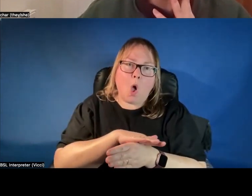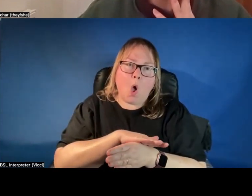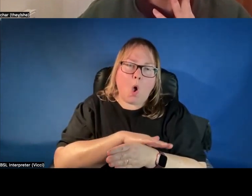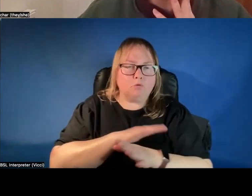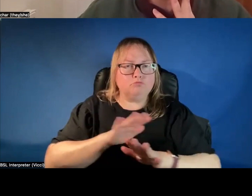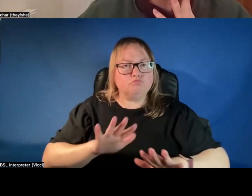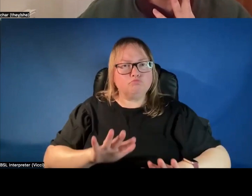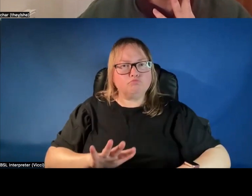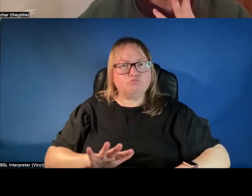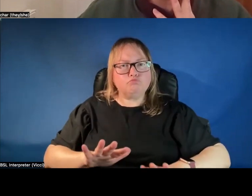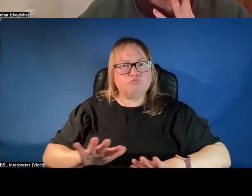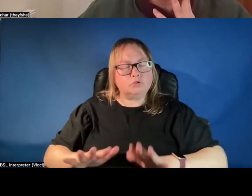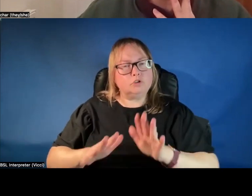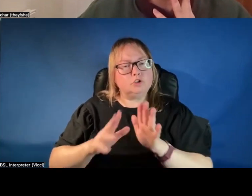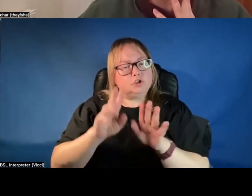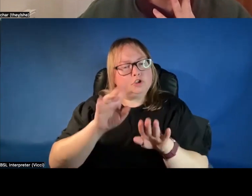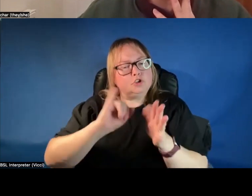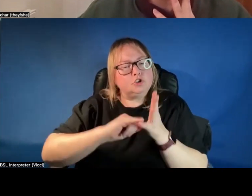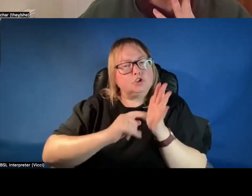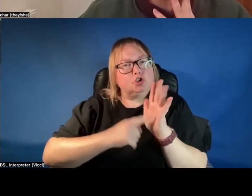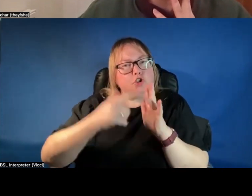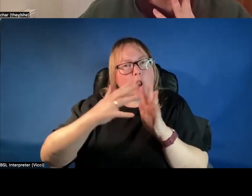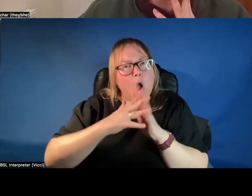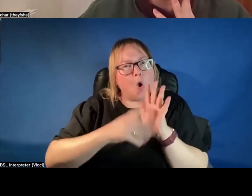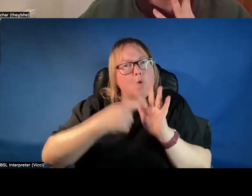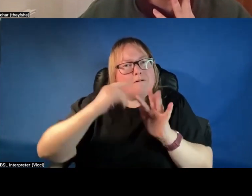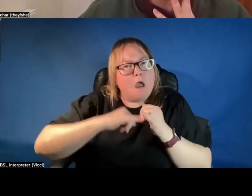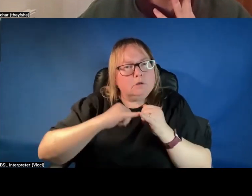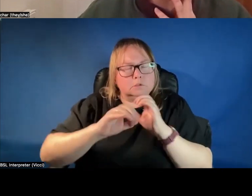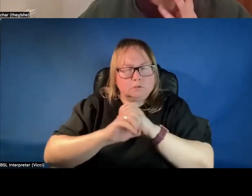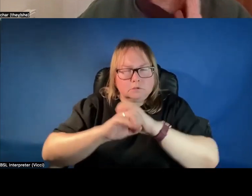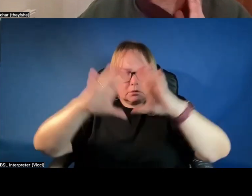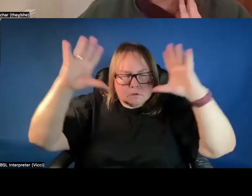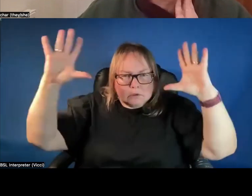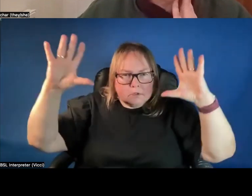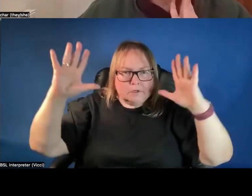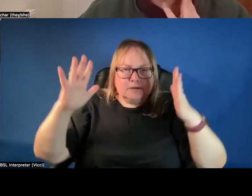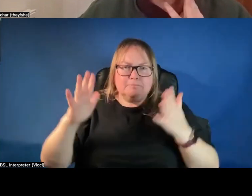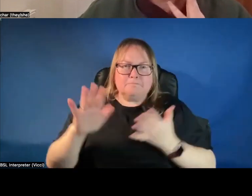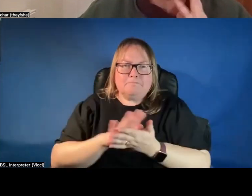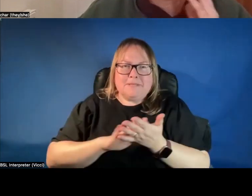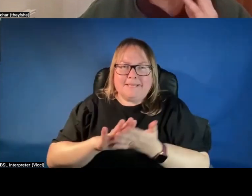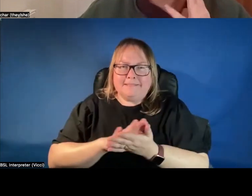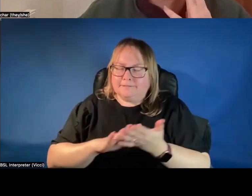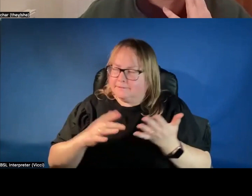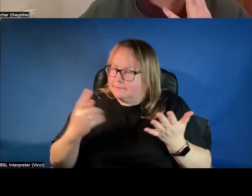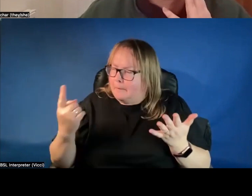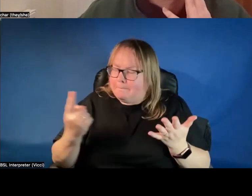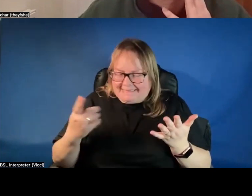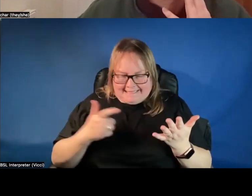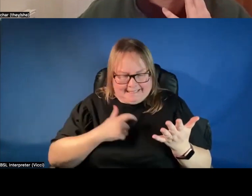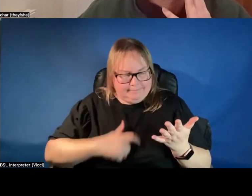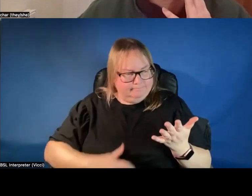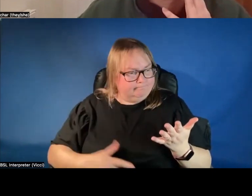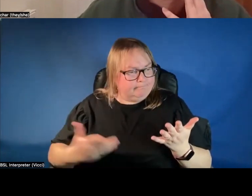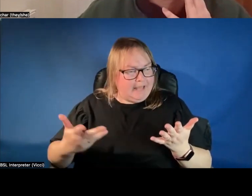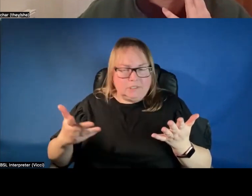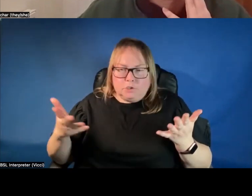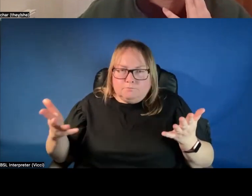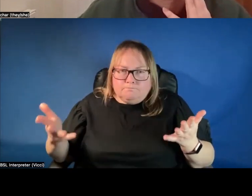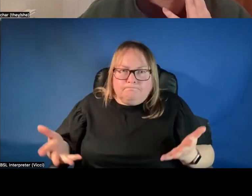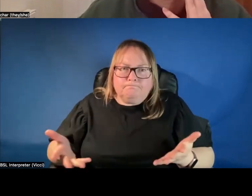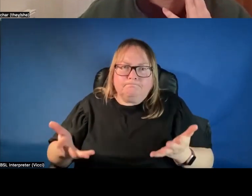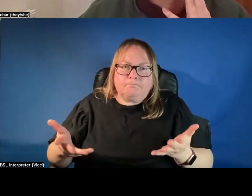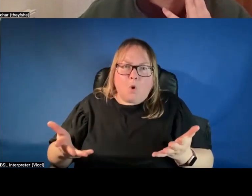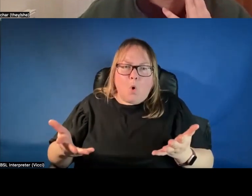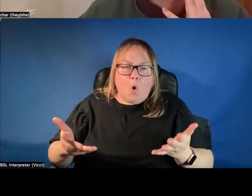kind of challenges of there having to be some kind of ringleader, or some kind of task setter,